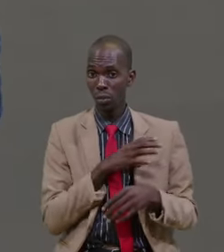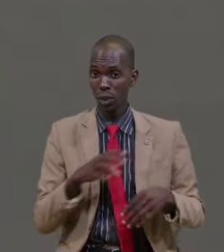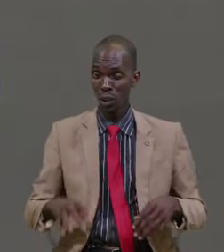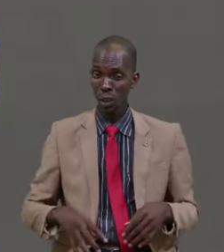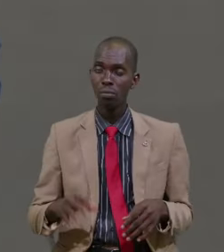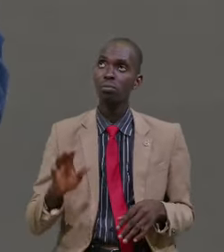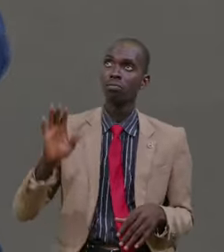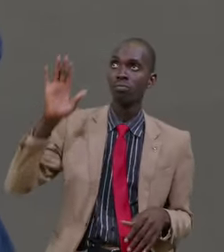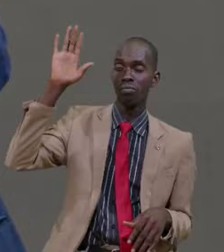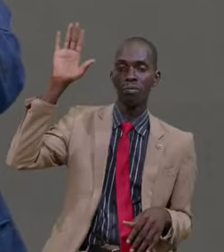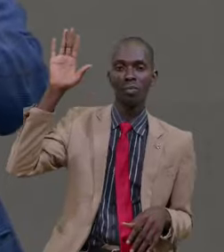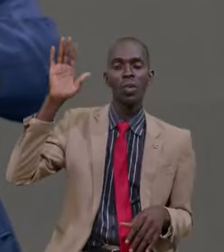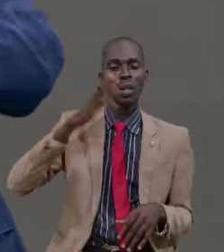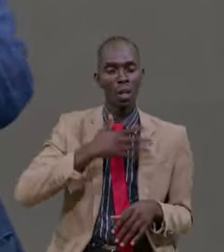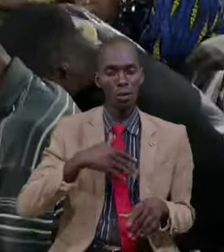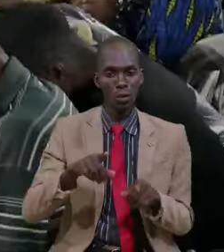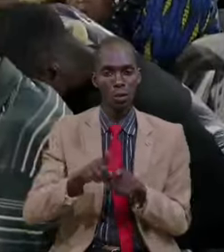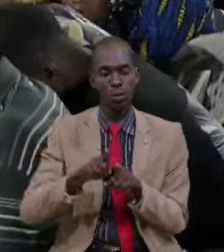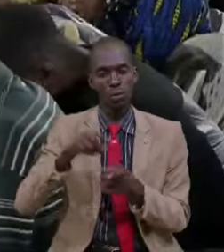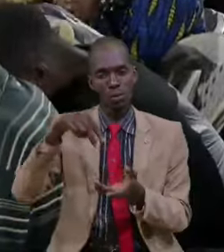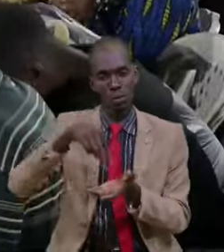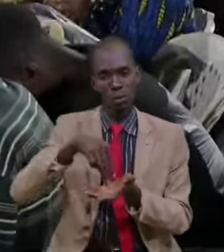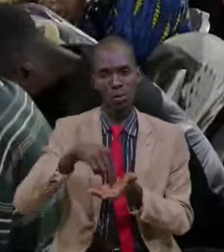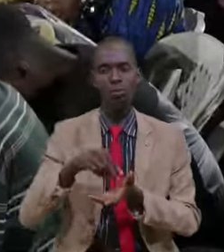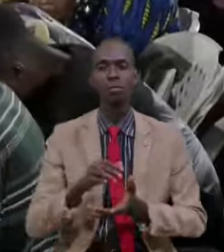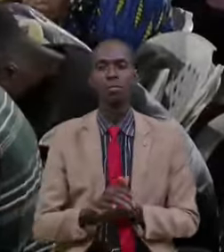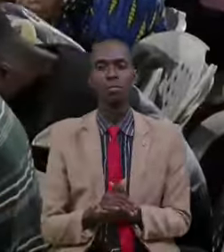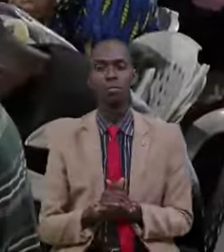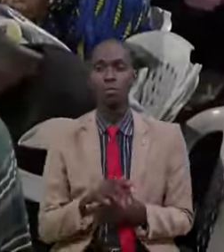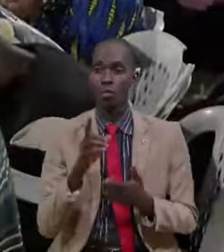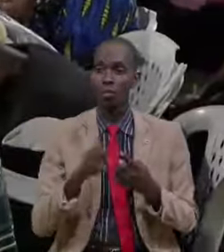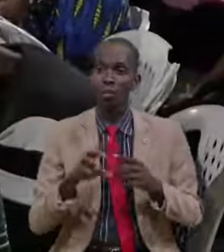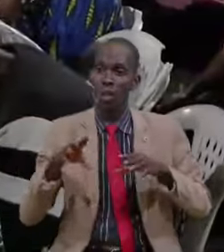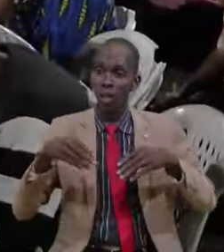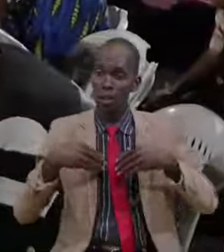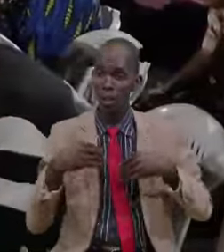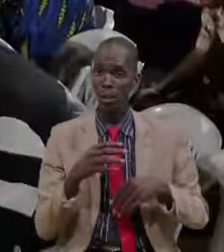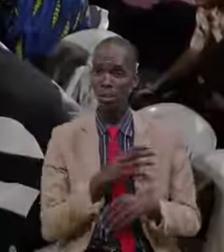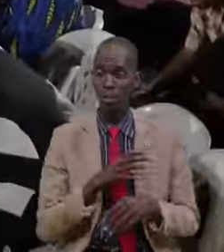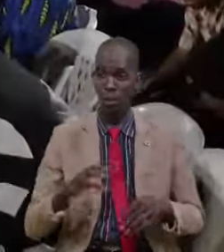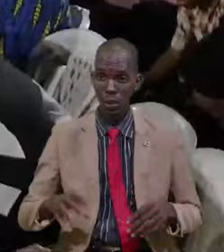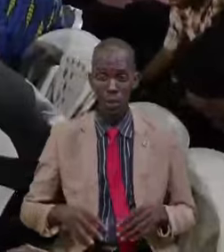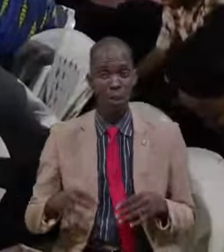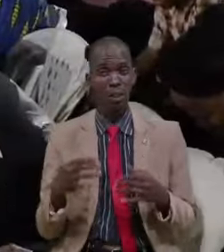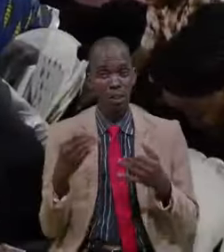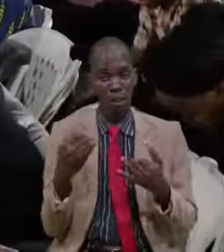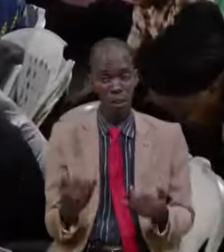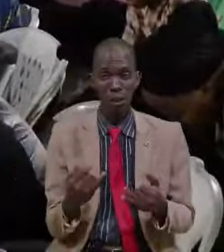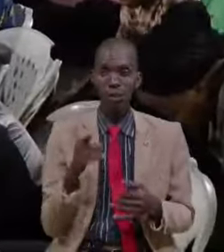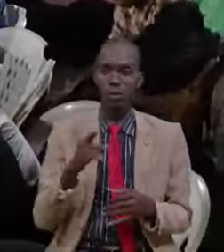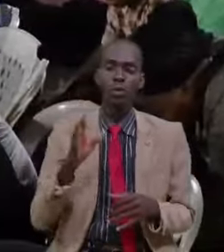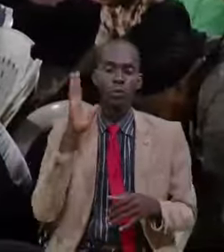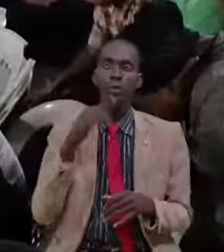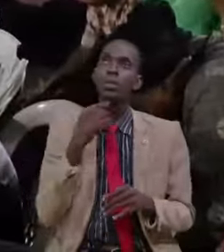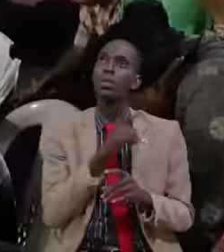come. Freedom has come. Identify yourself before the Lord. I want this freedom. Freedom